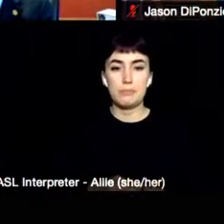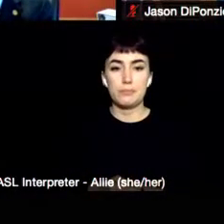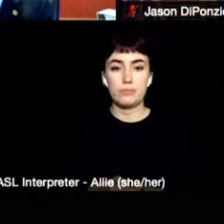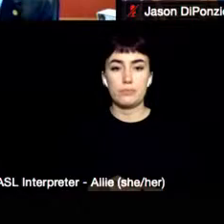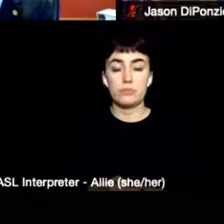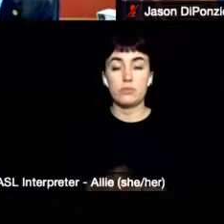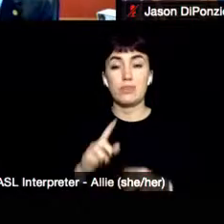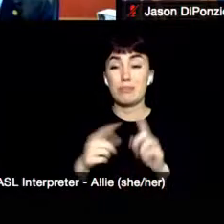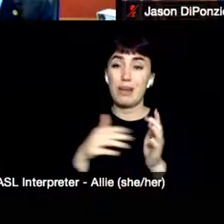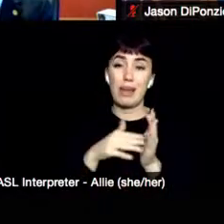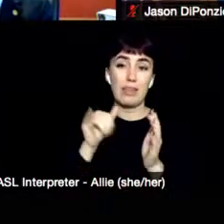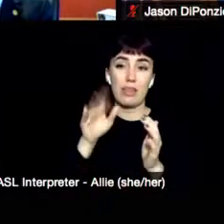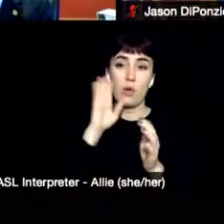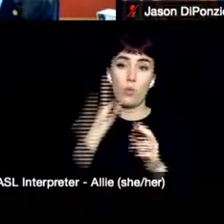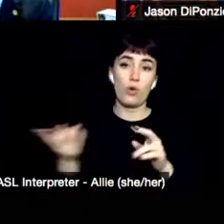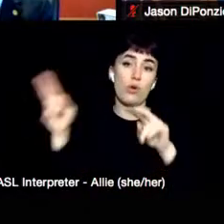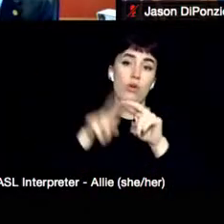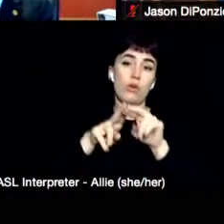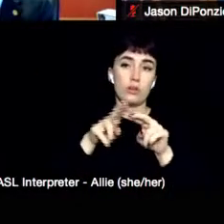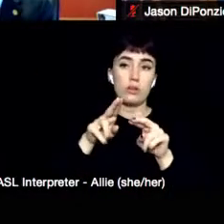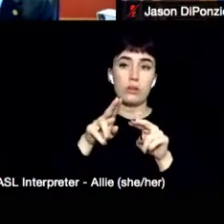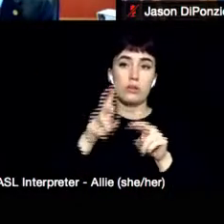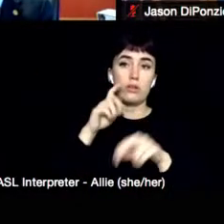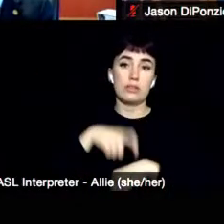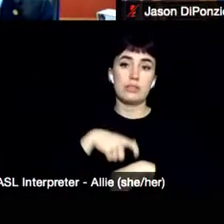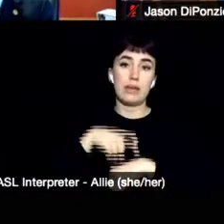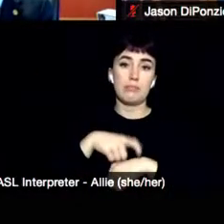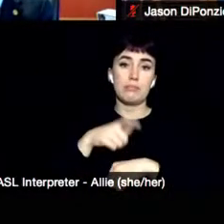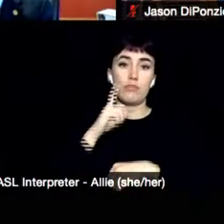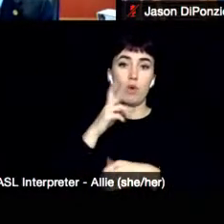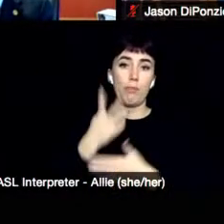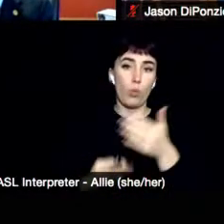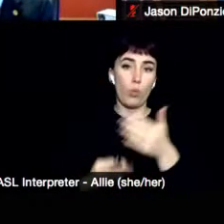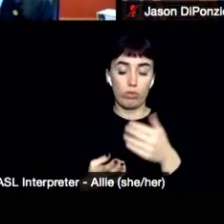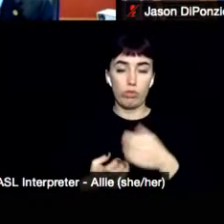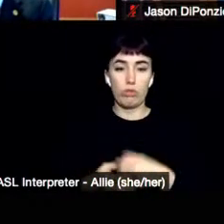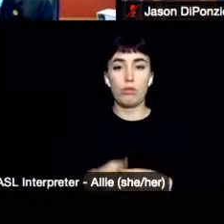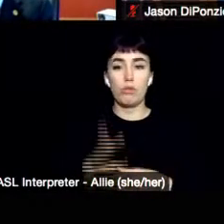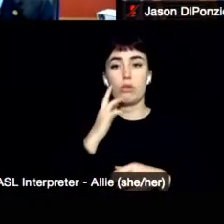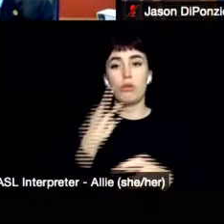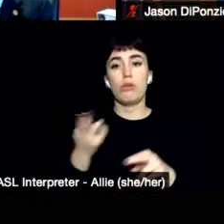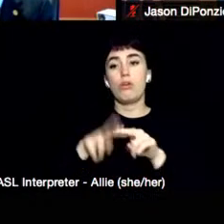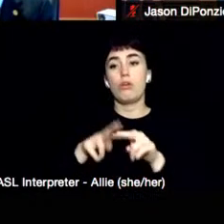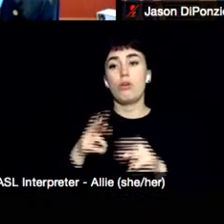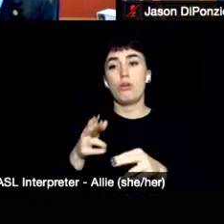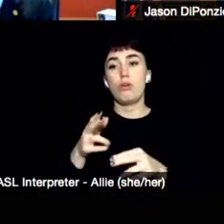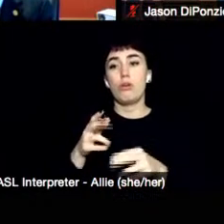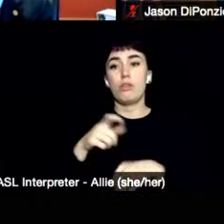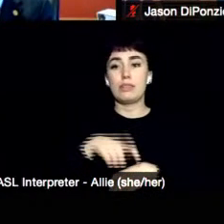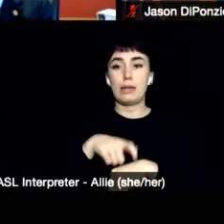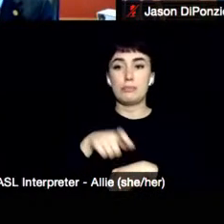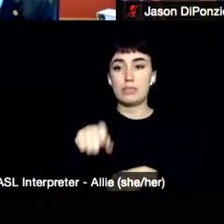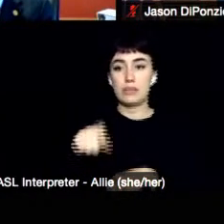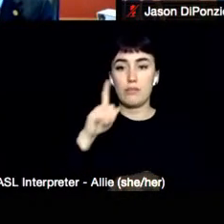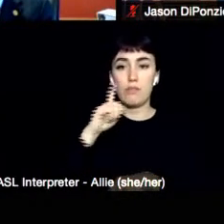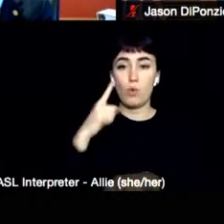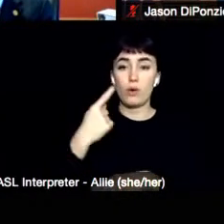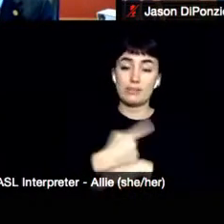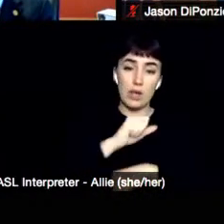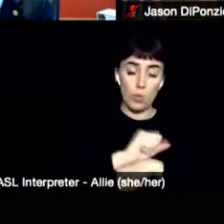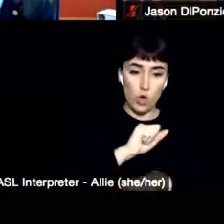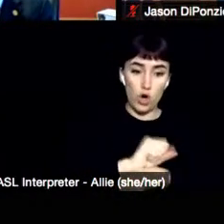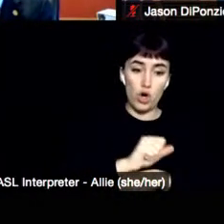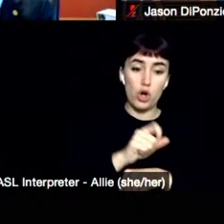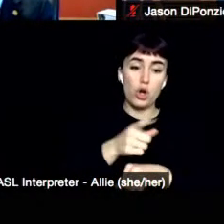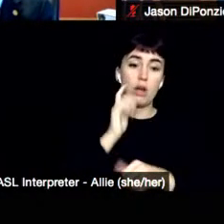But again, that would increase the time probably for both. It would increase the amount of time needed to day work and those